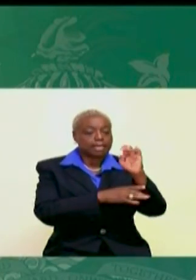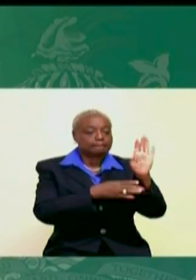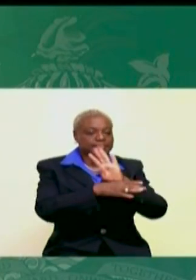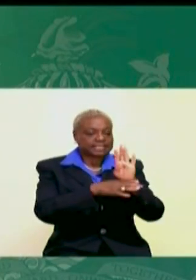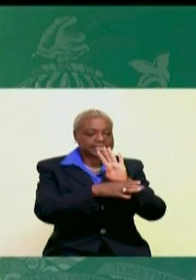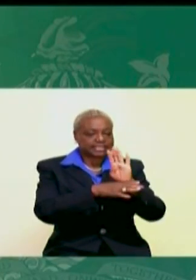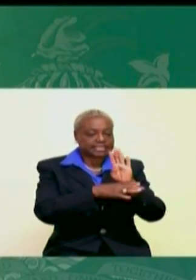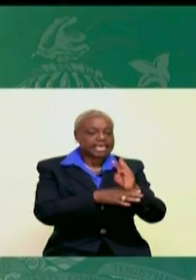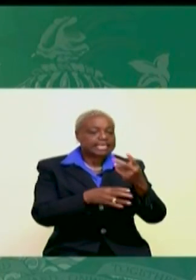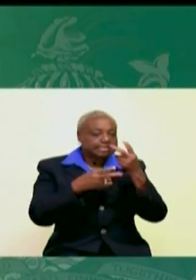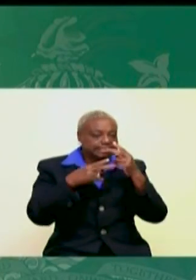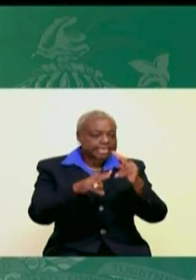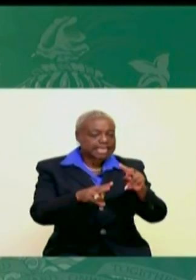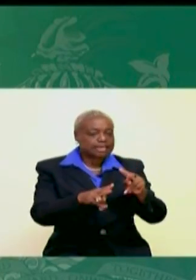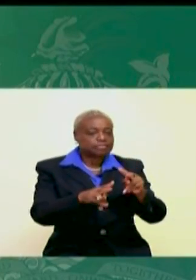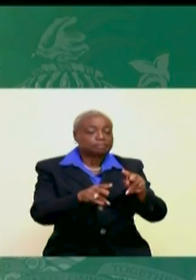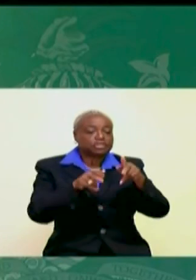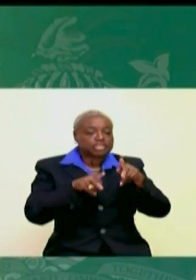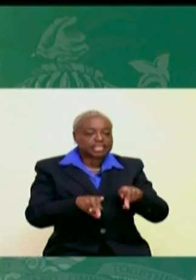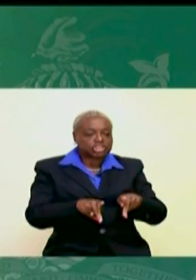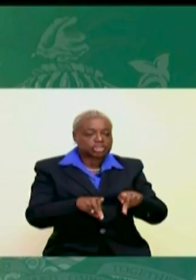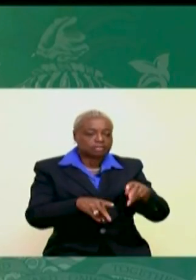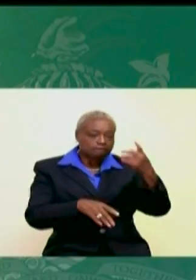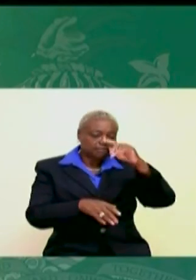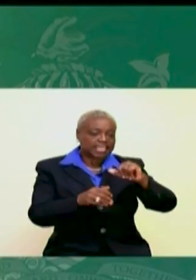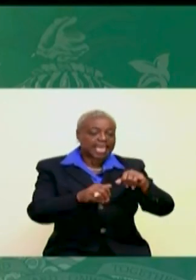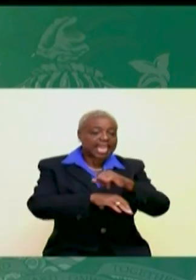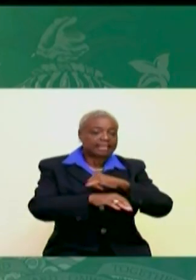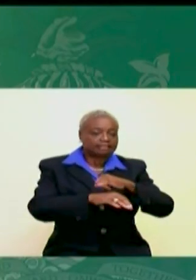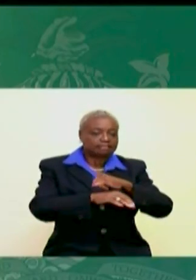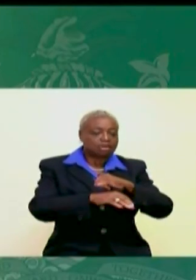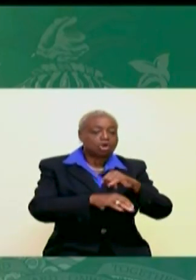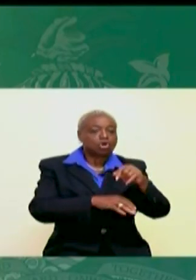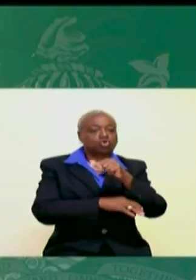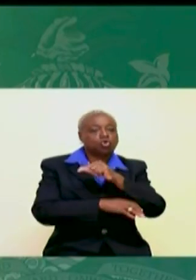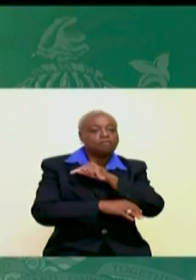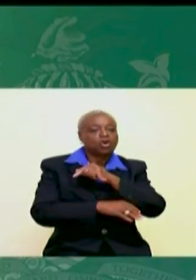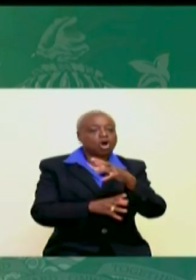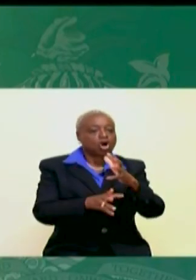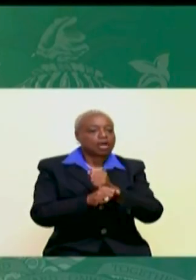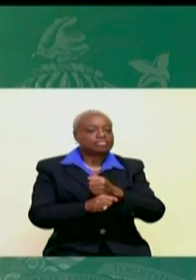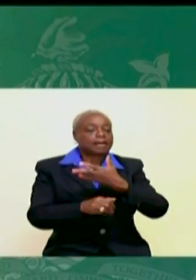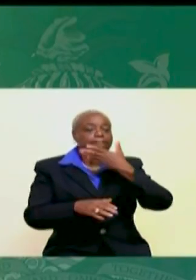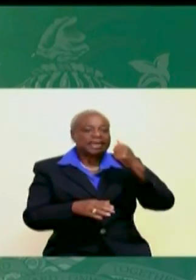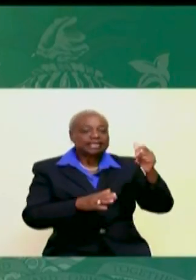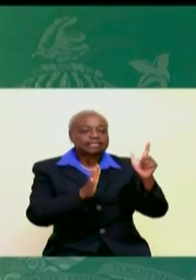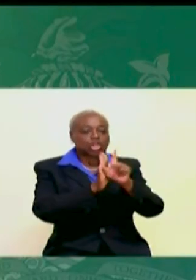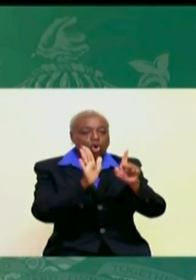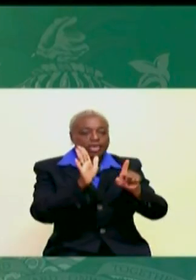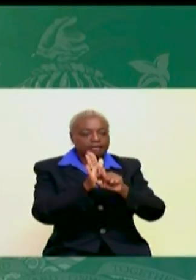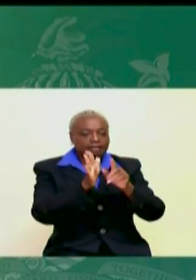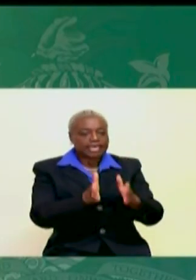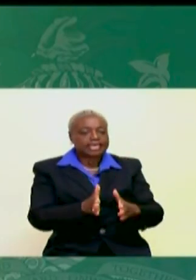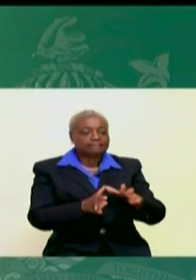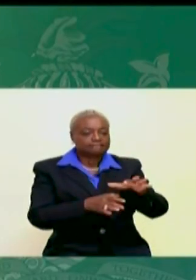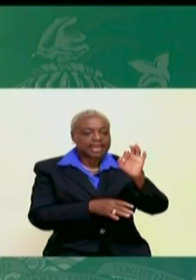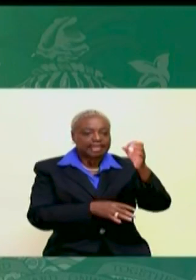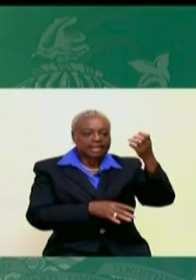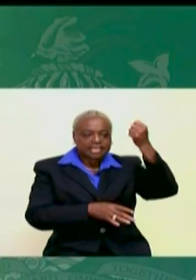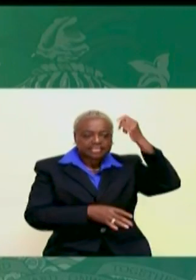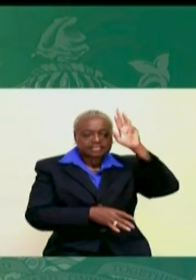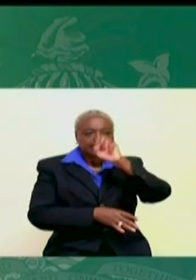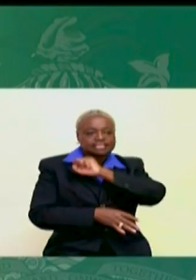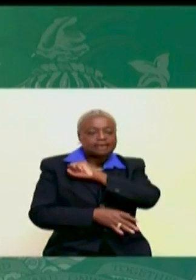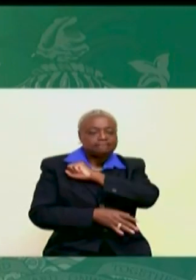for the development of the island, Groves sought out the best lawyer he could find, Sir Stafford Sams. The latter quickly fell